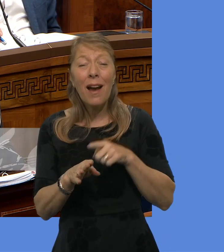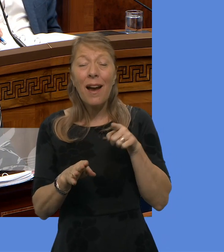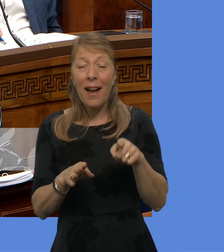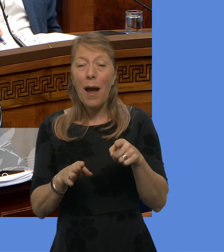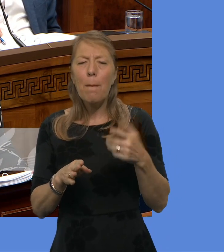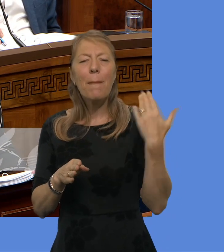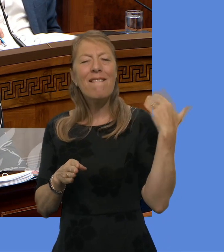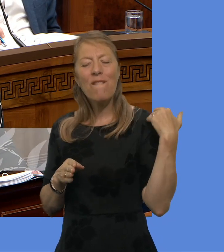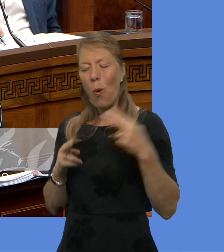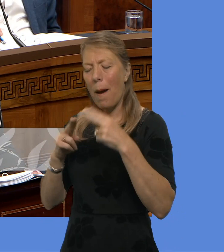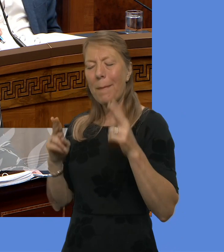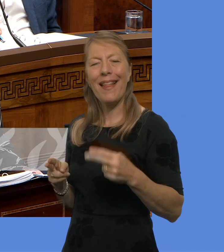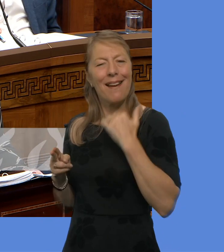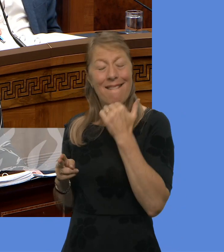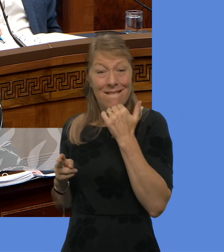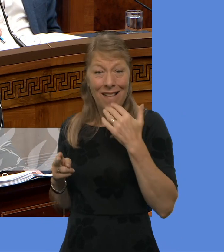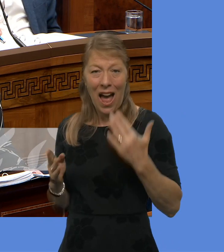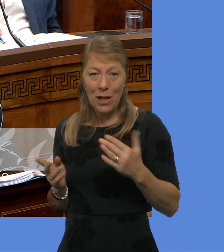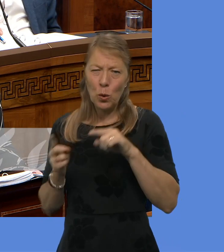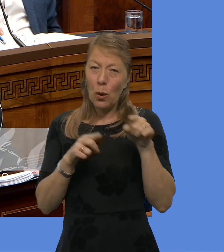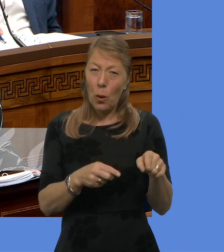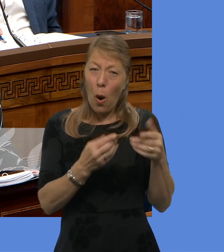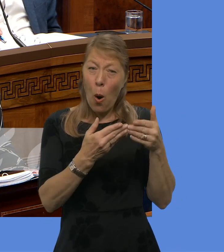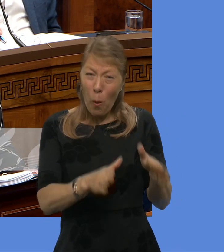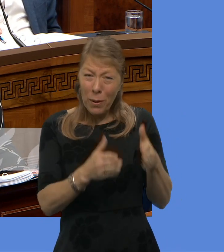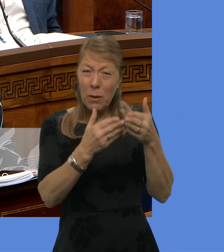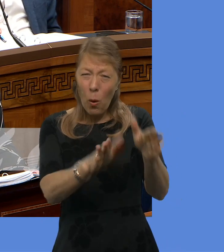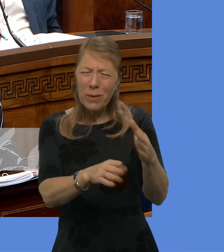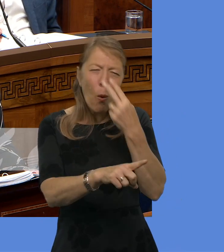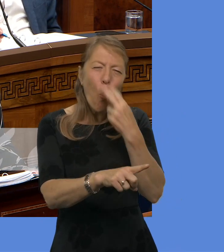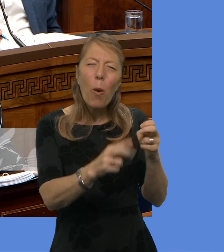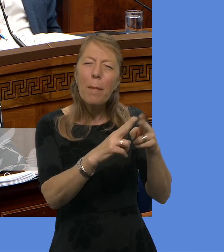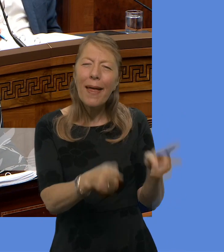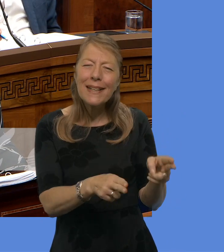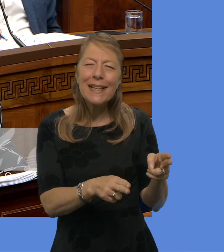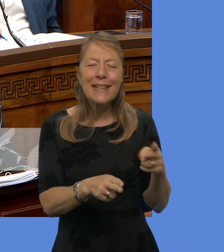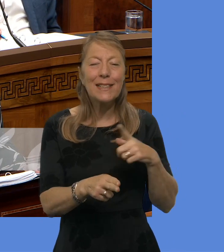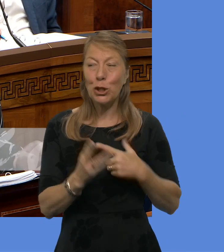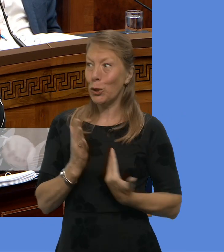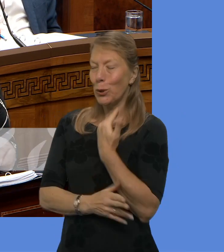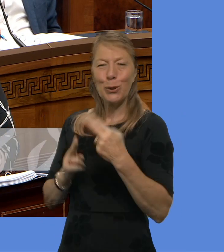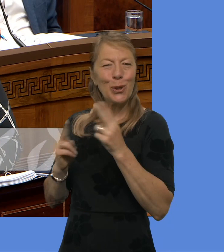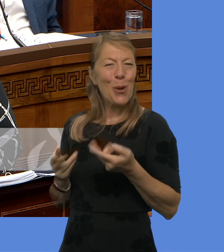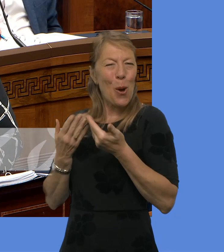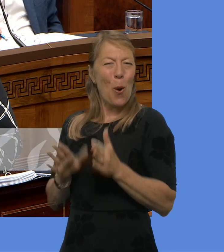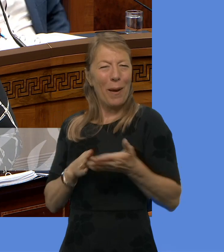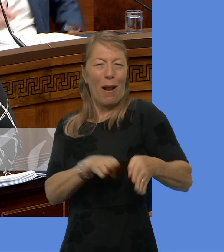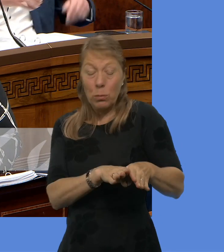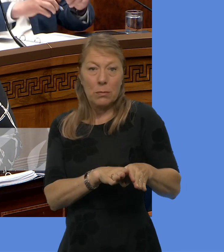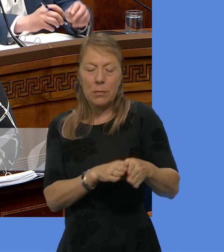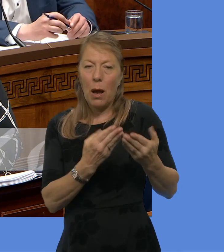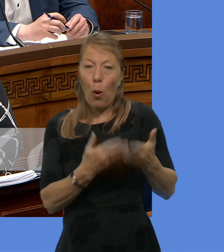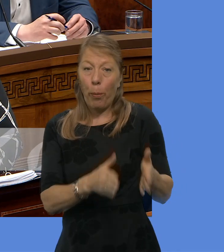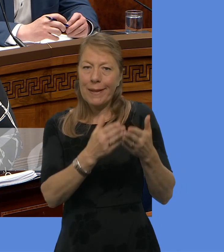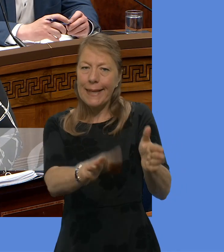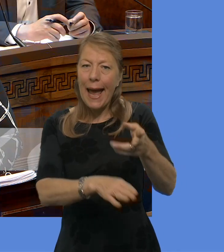Foyle and Erne. This accommodation closed when Davis House was built, and that's NIPS's most modern accommodation. They are much less